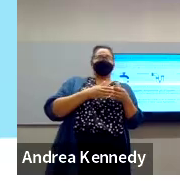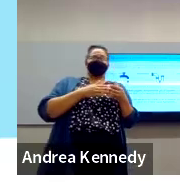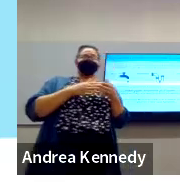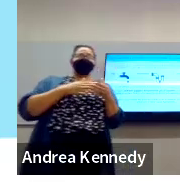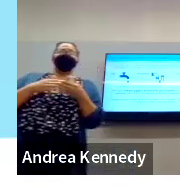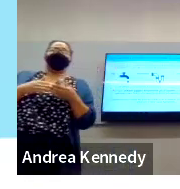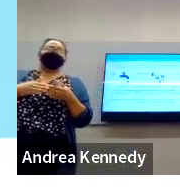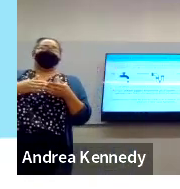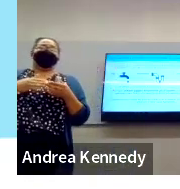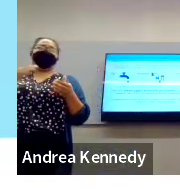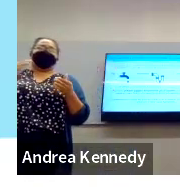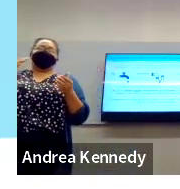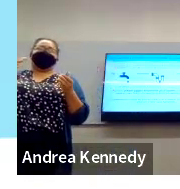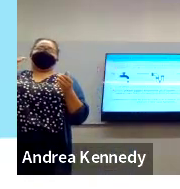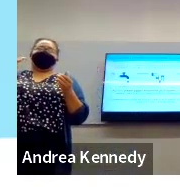see